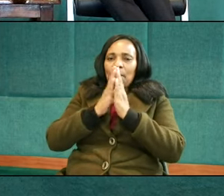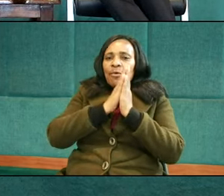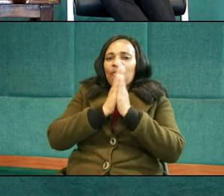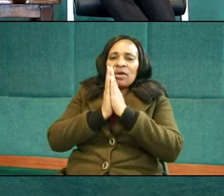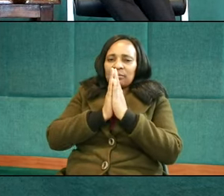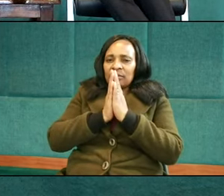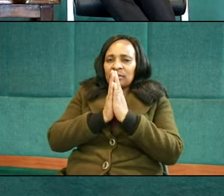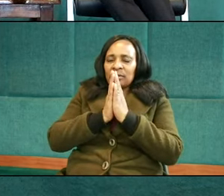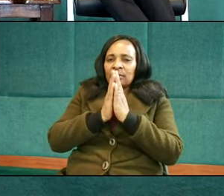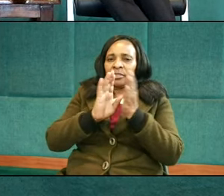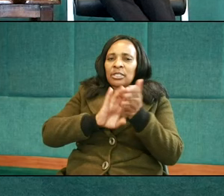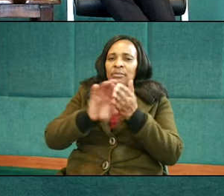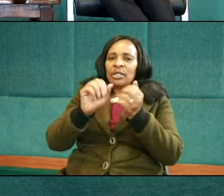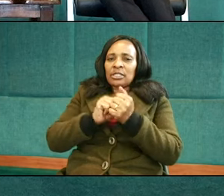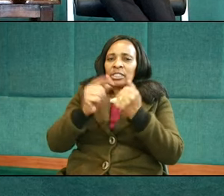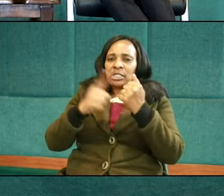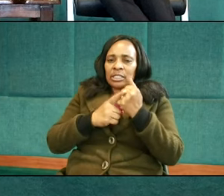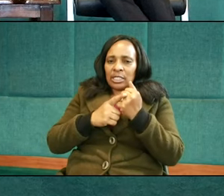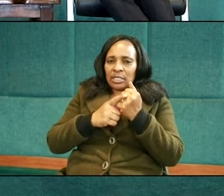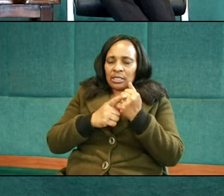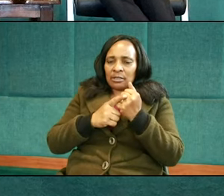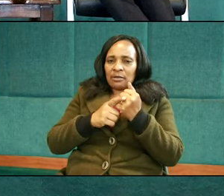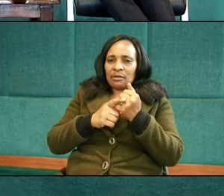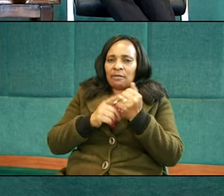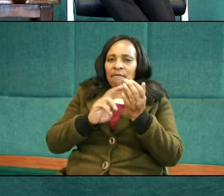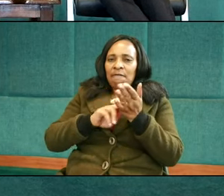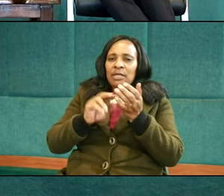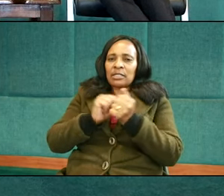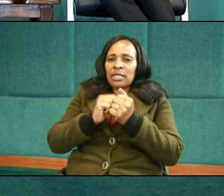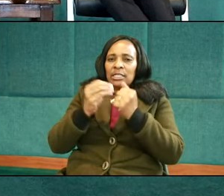19. Yeah, whoever gets it first can actually read it for us.